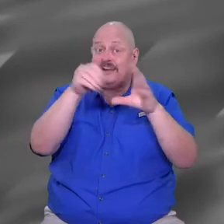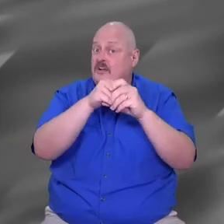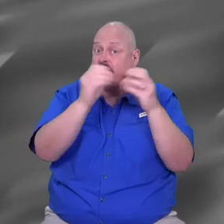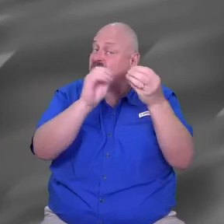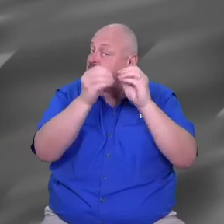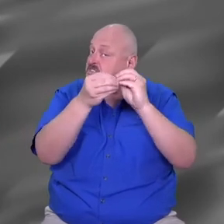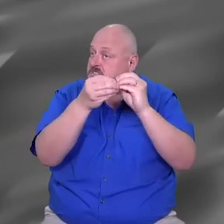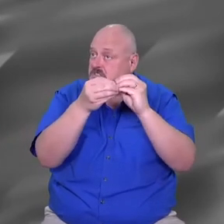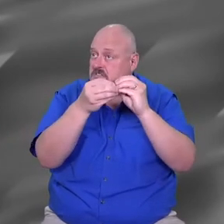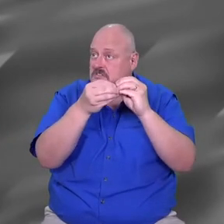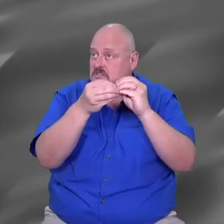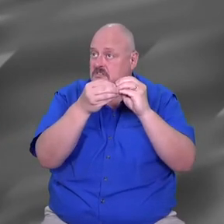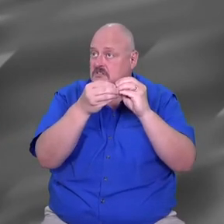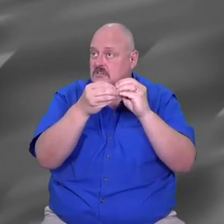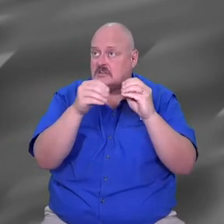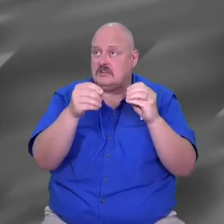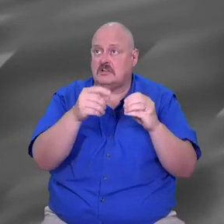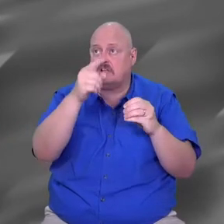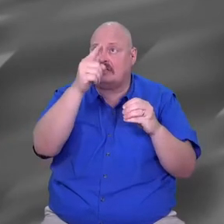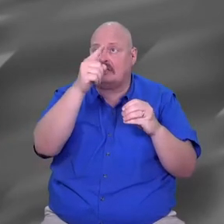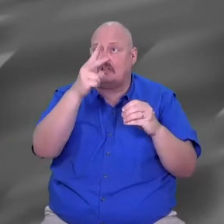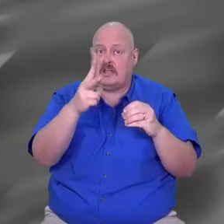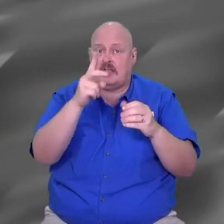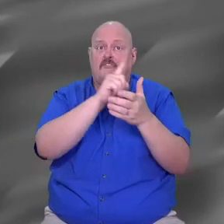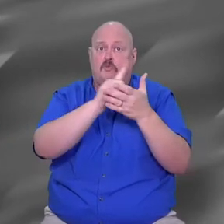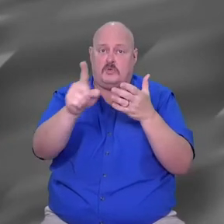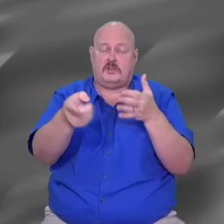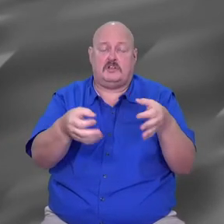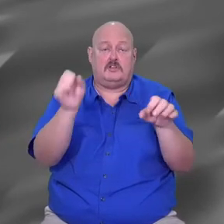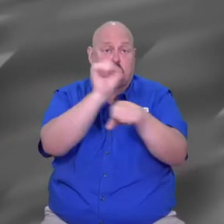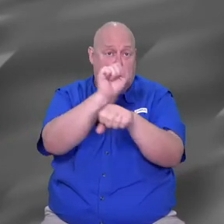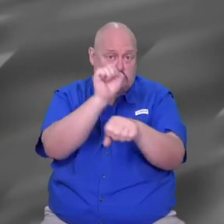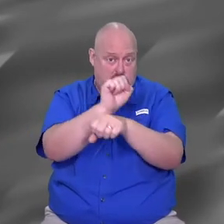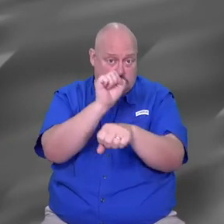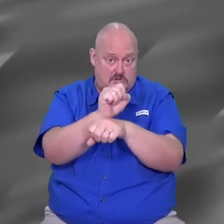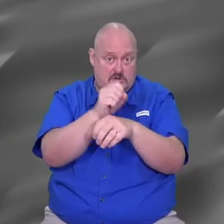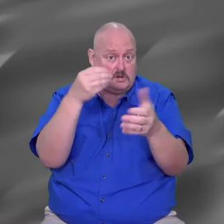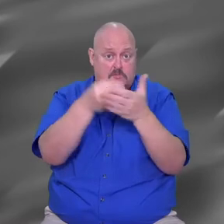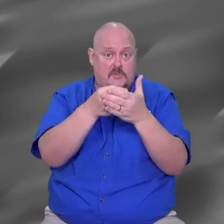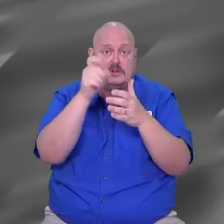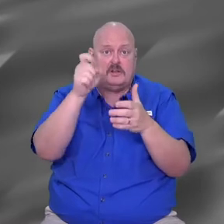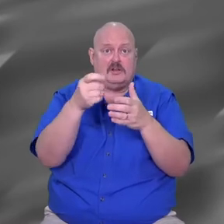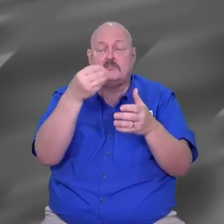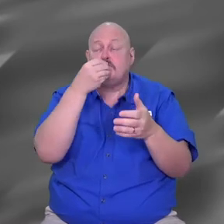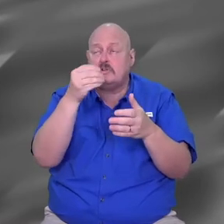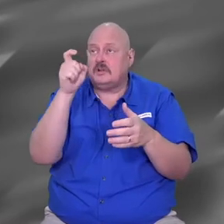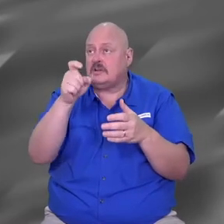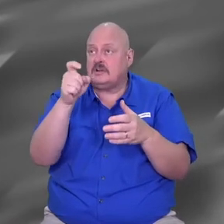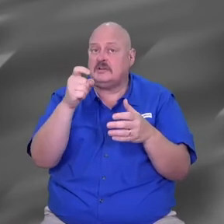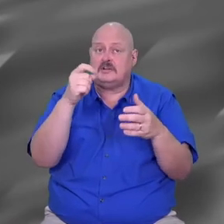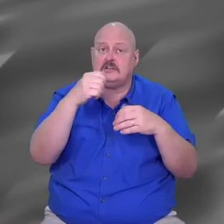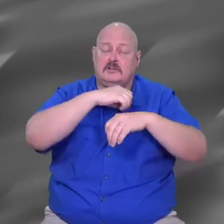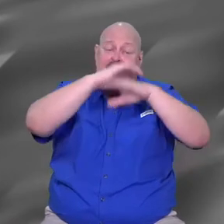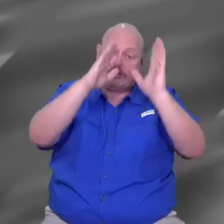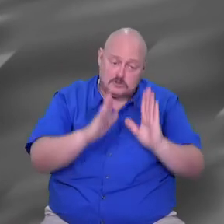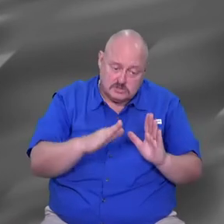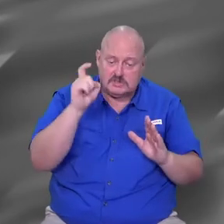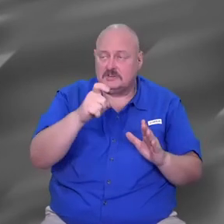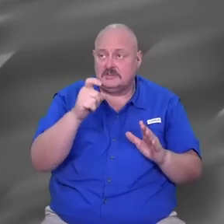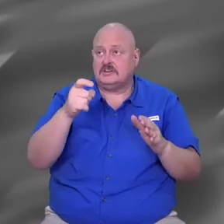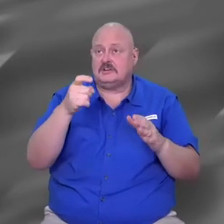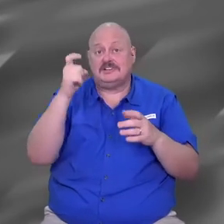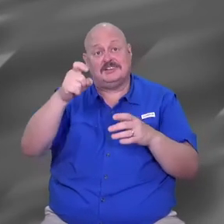fixed, will be at least a half a week's work. Money that you needed for food, money you needed for shelter, money you needed for the